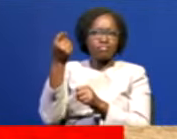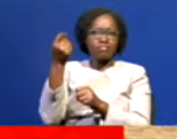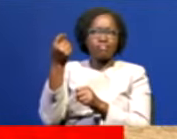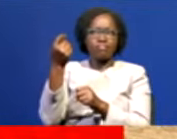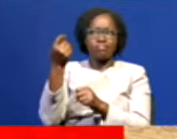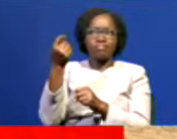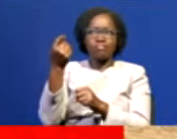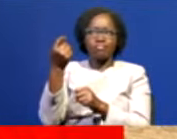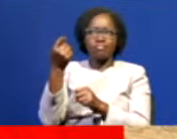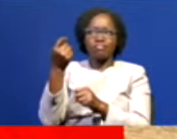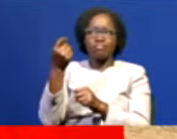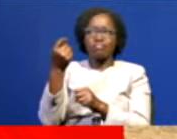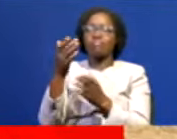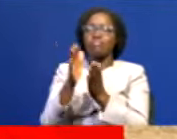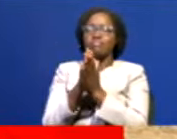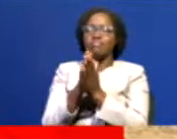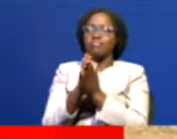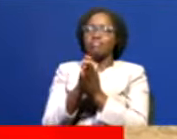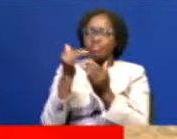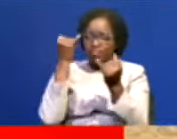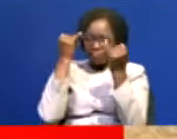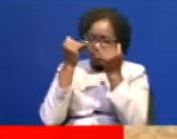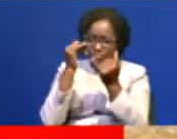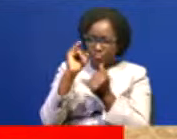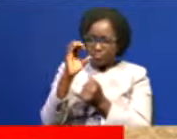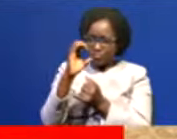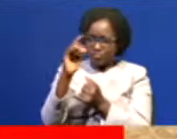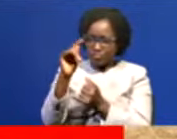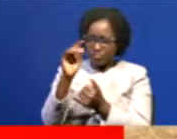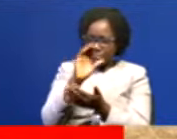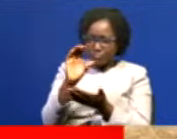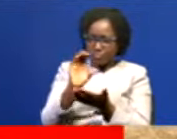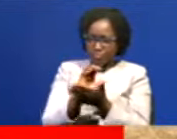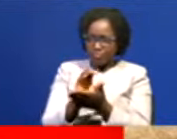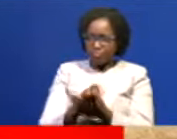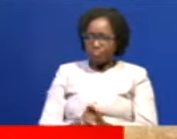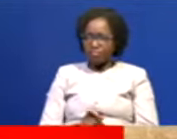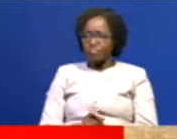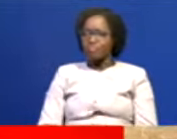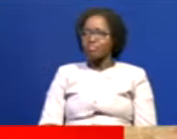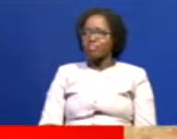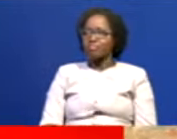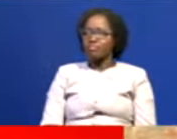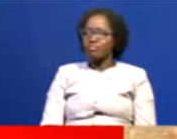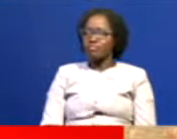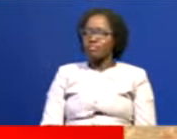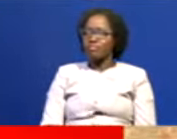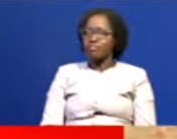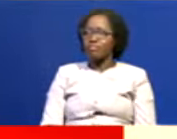and Kenya as the innovation and ICT hub. Back to you in studio, Troy.